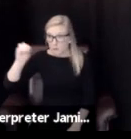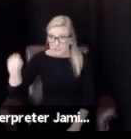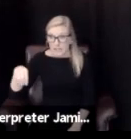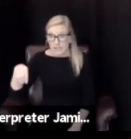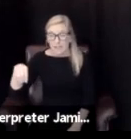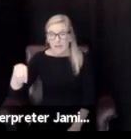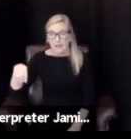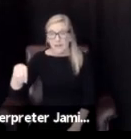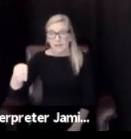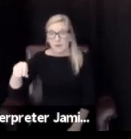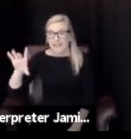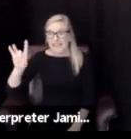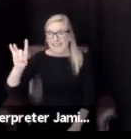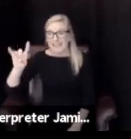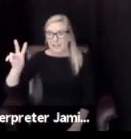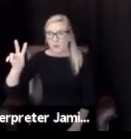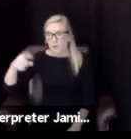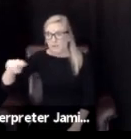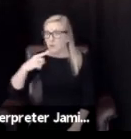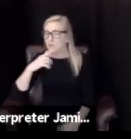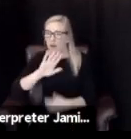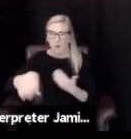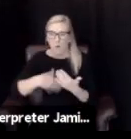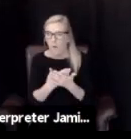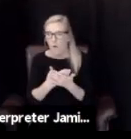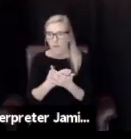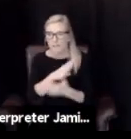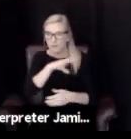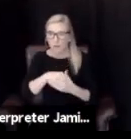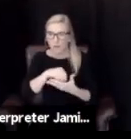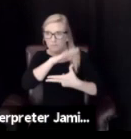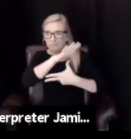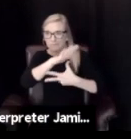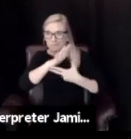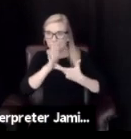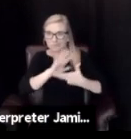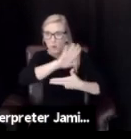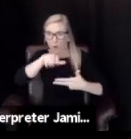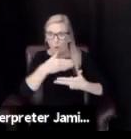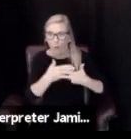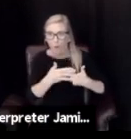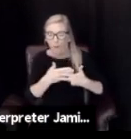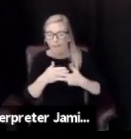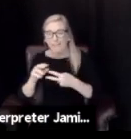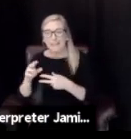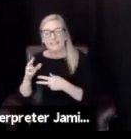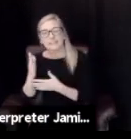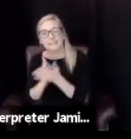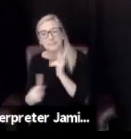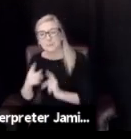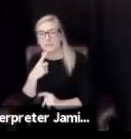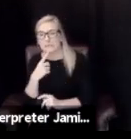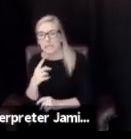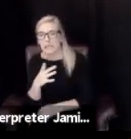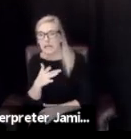63%, 82 of you said all of the above. And then we had coming second is empathy, maintaining wellness